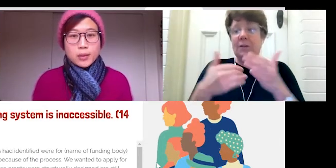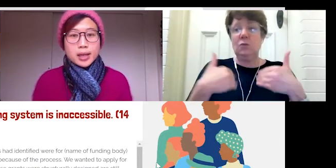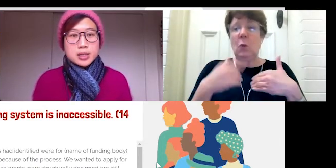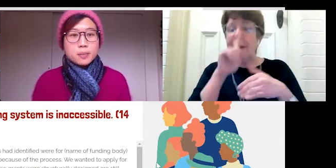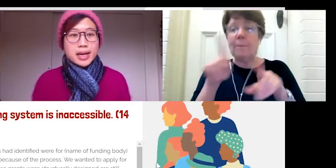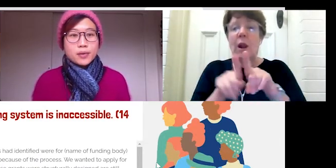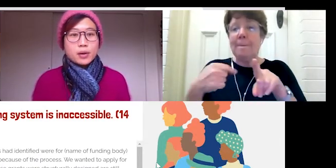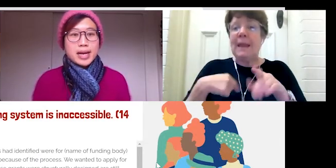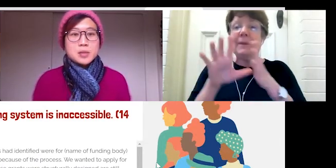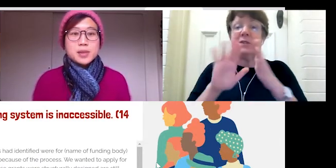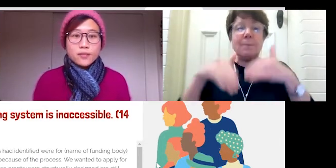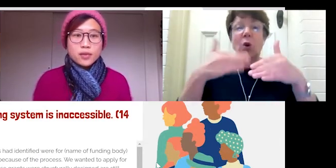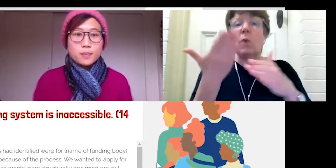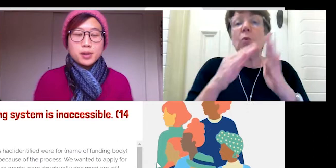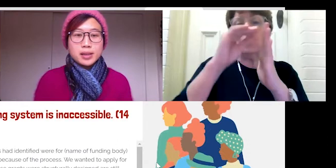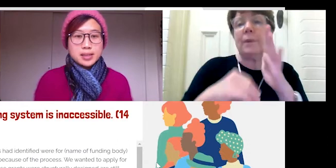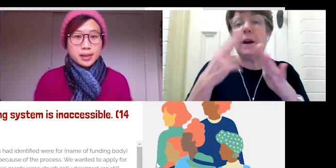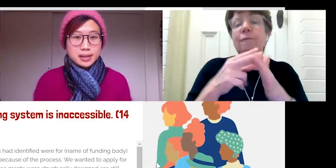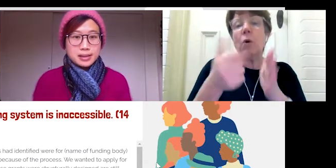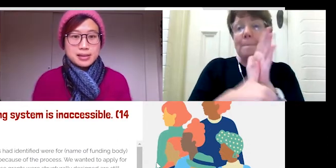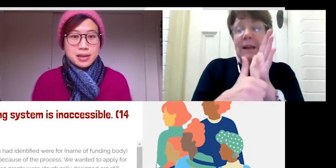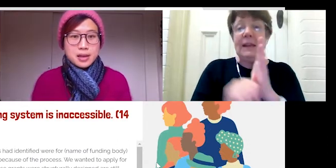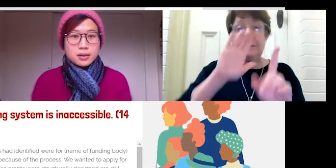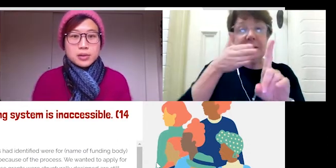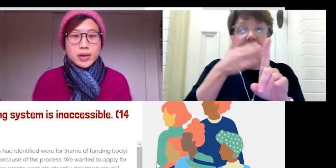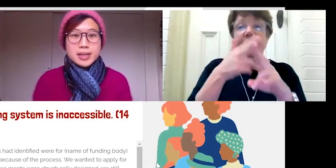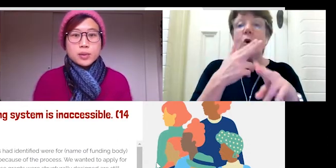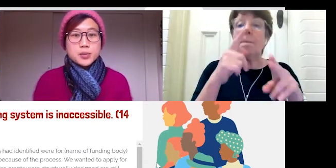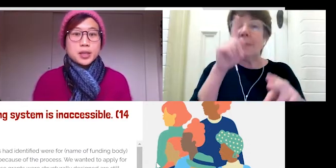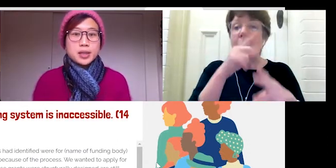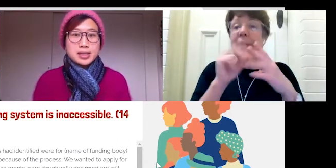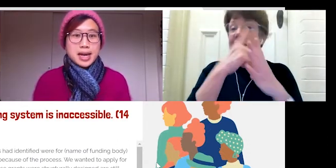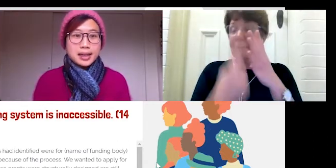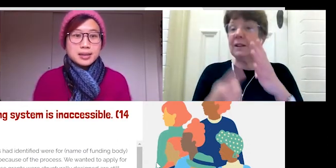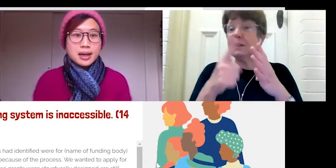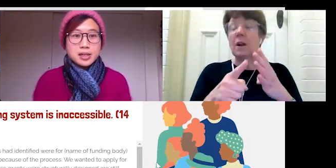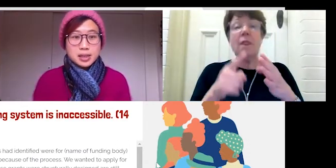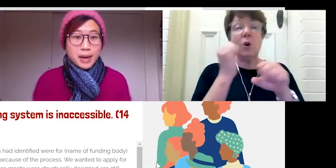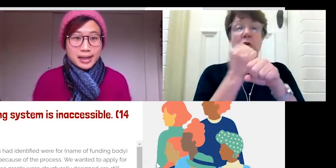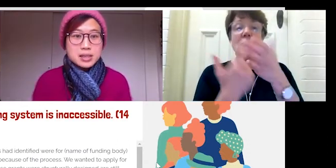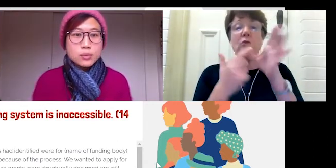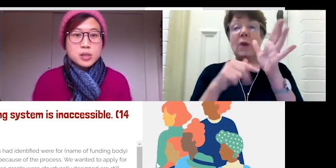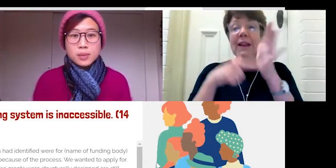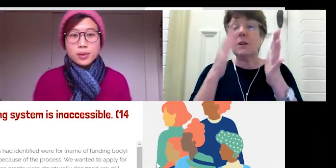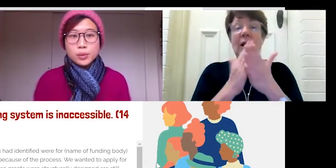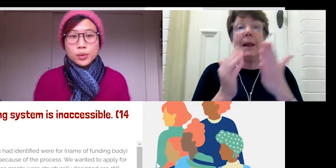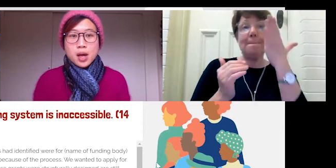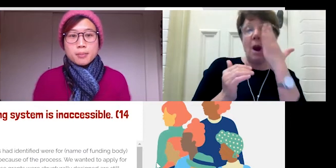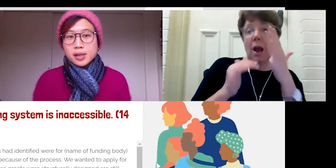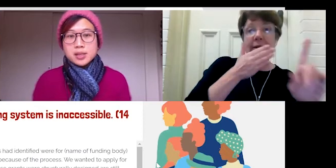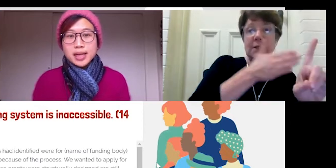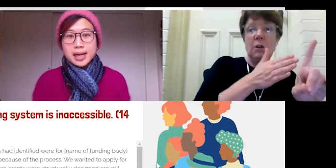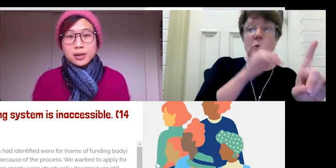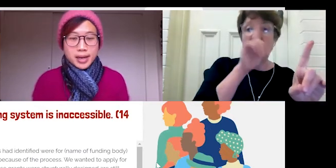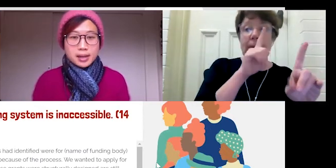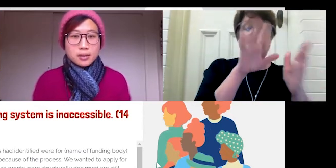We wanted to apply for grants specific for people with disabilities. Those grants were structurally designed, are still biased towards people who,